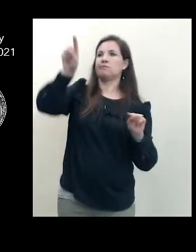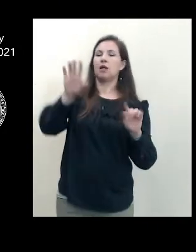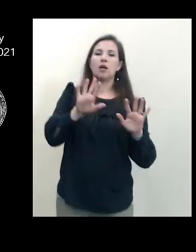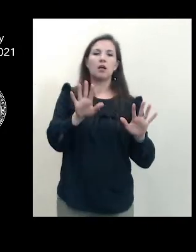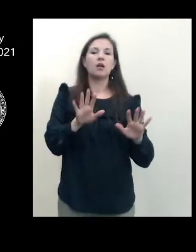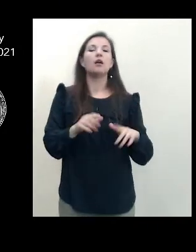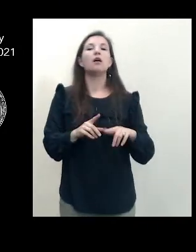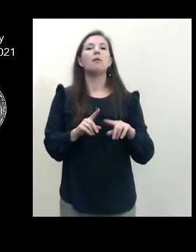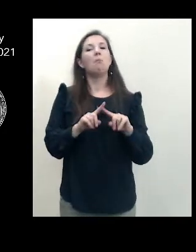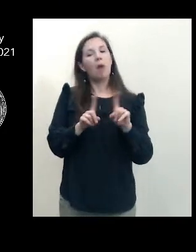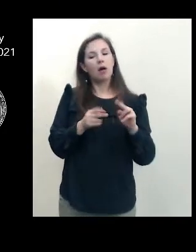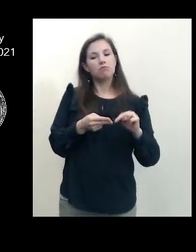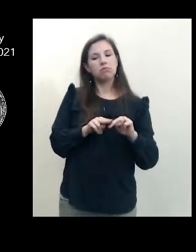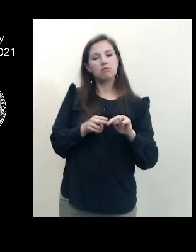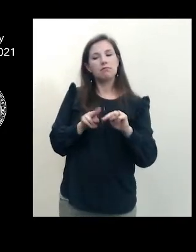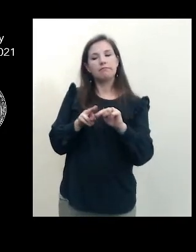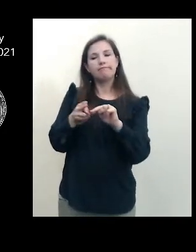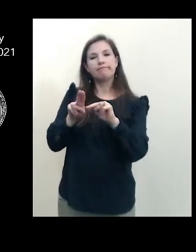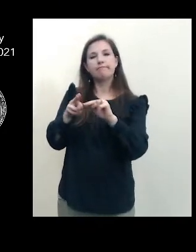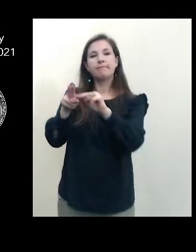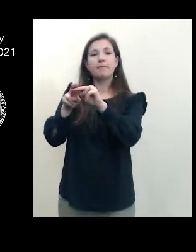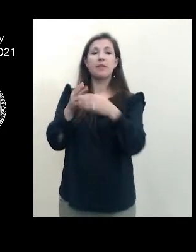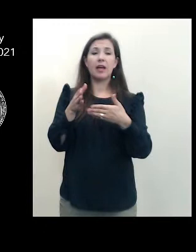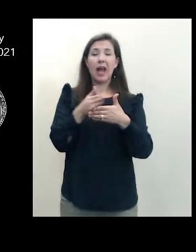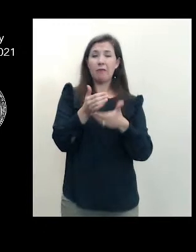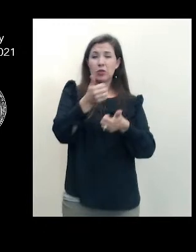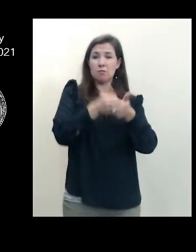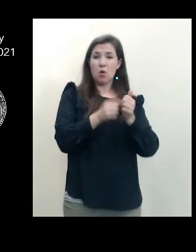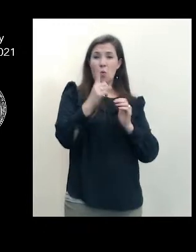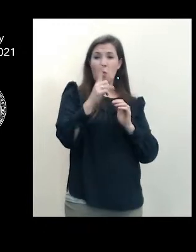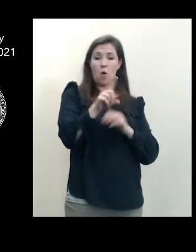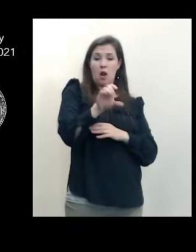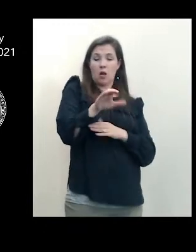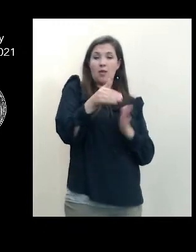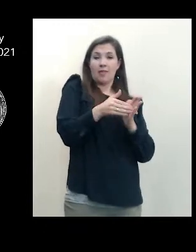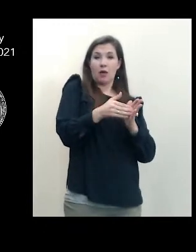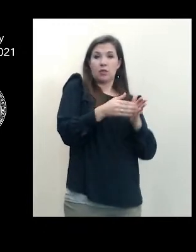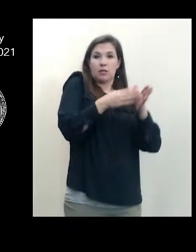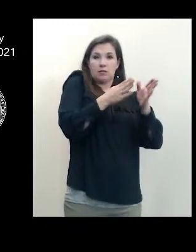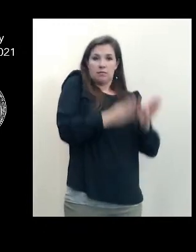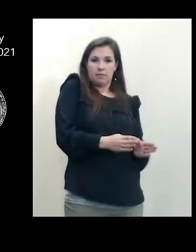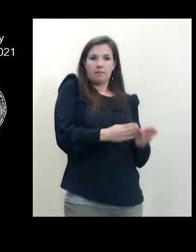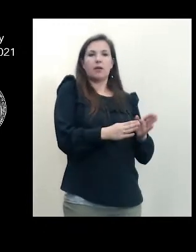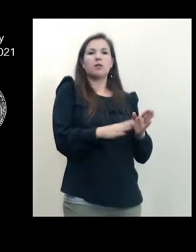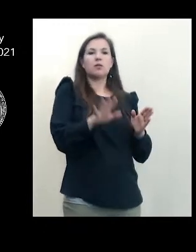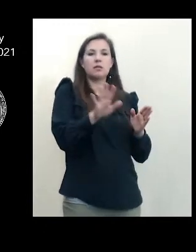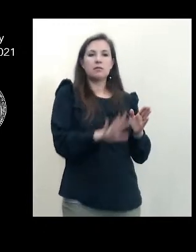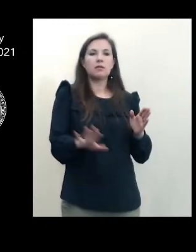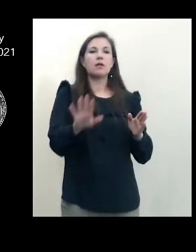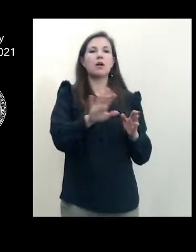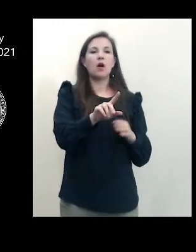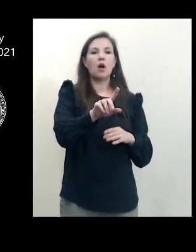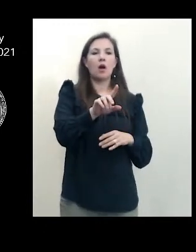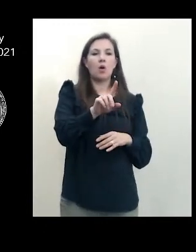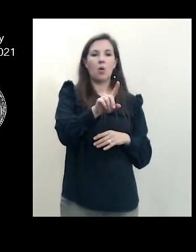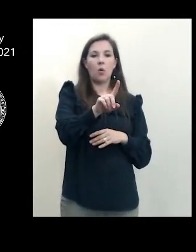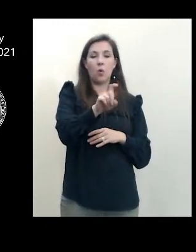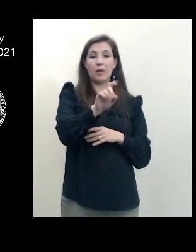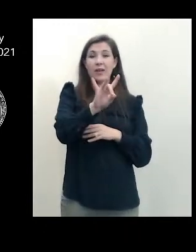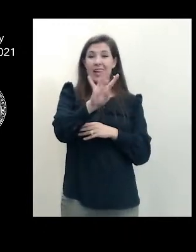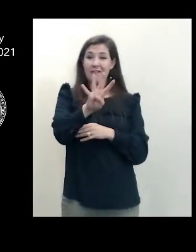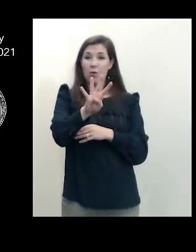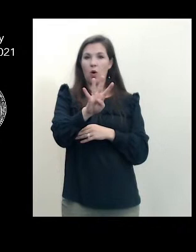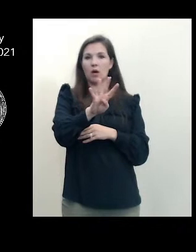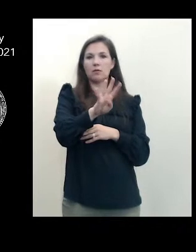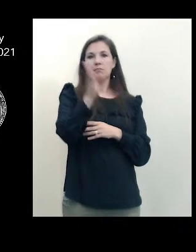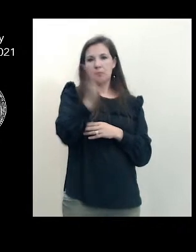in new cases. The average per 100,000 residents for Erie County is 184 new cases over the last 7 days, though there are some